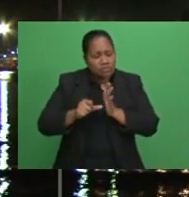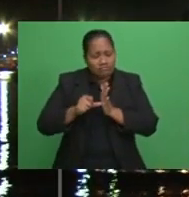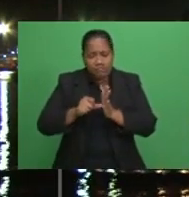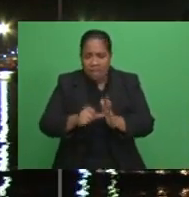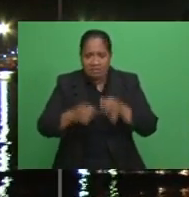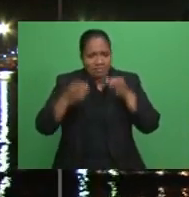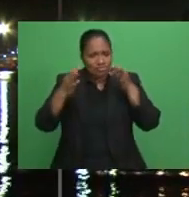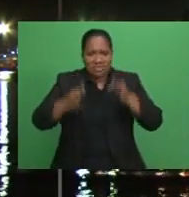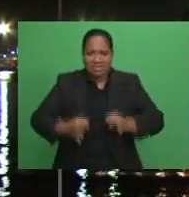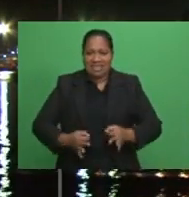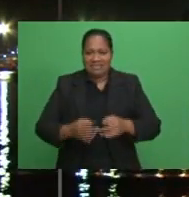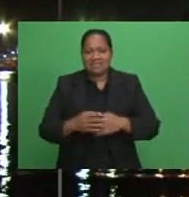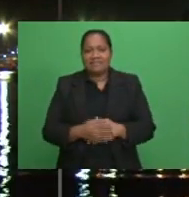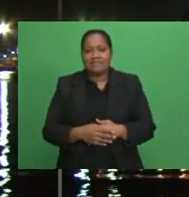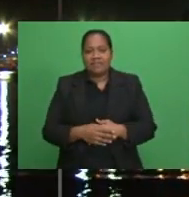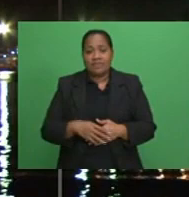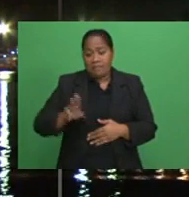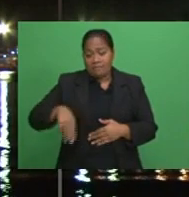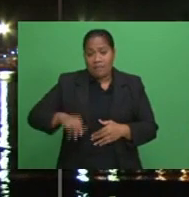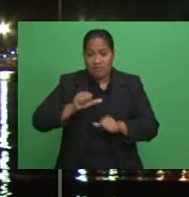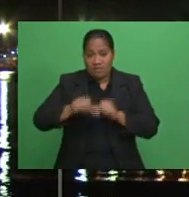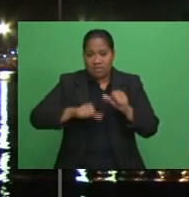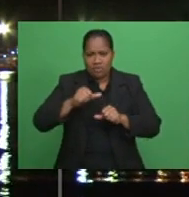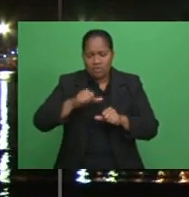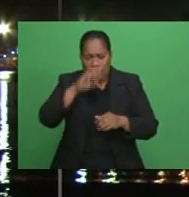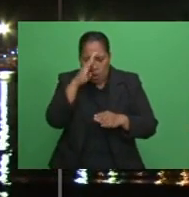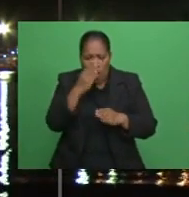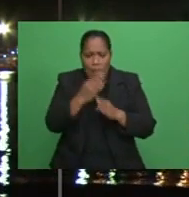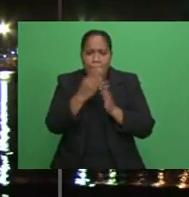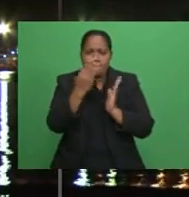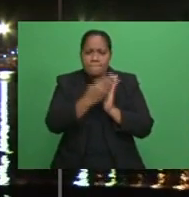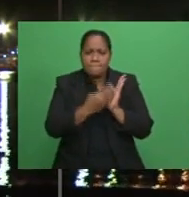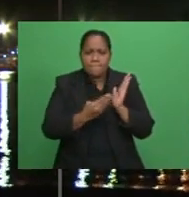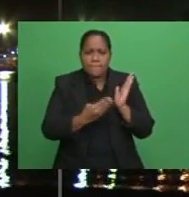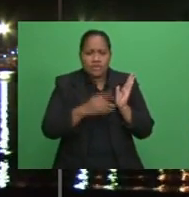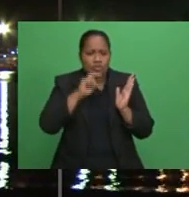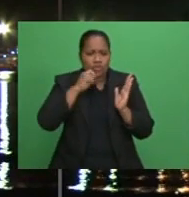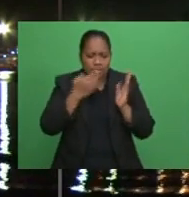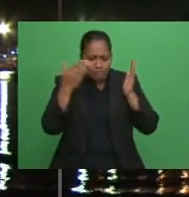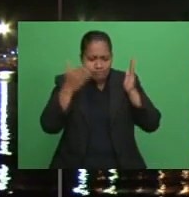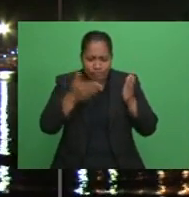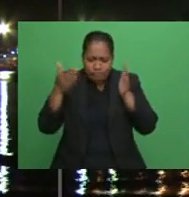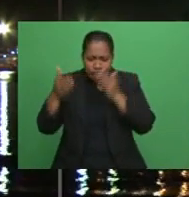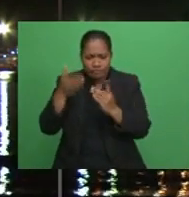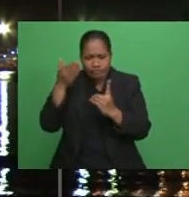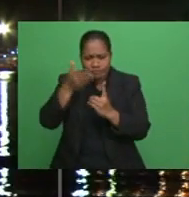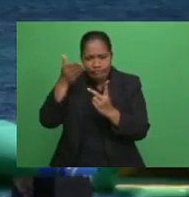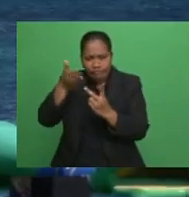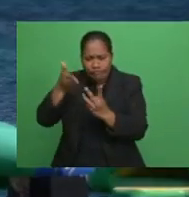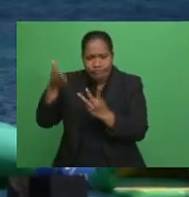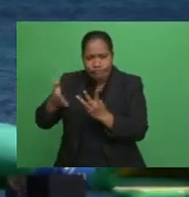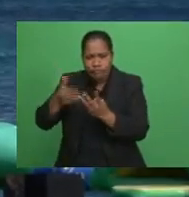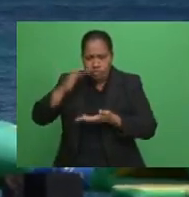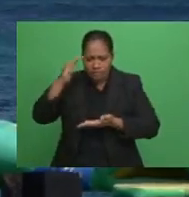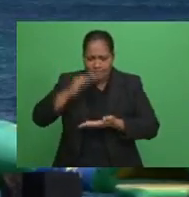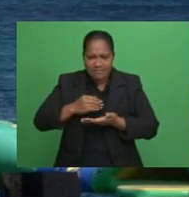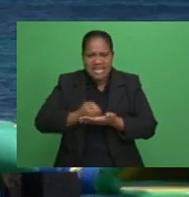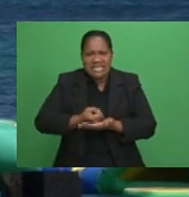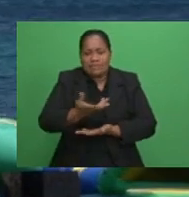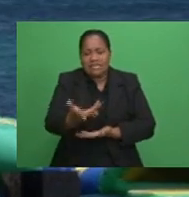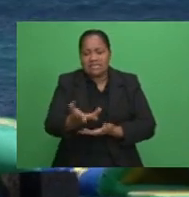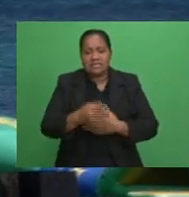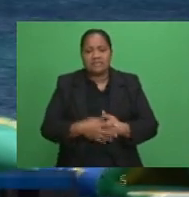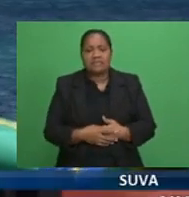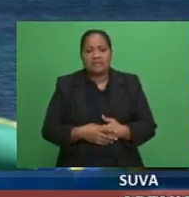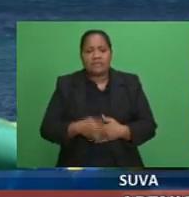reports members of the association hope the budget will address 3 key areas and reduce expenses. The